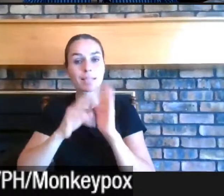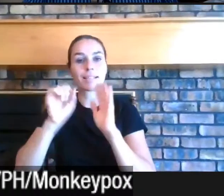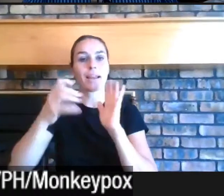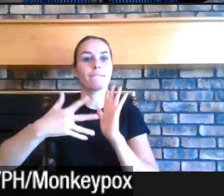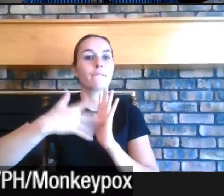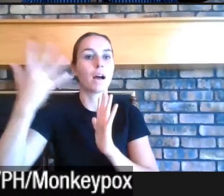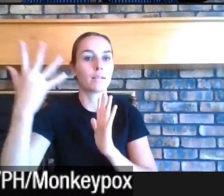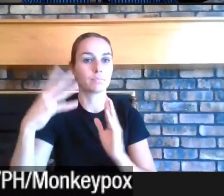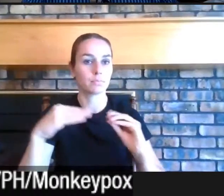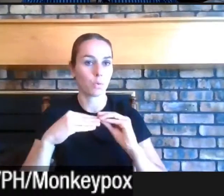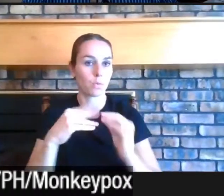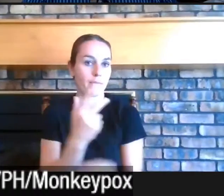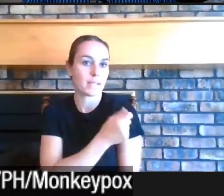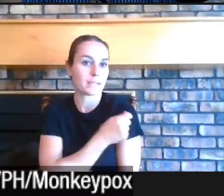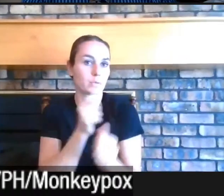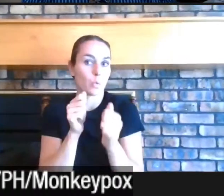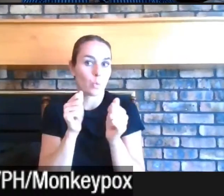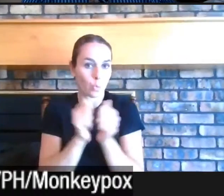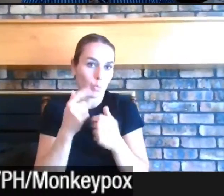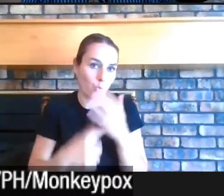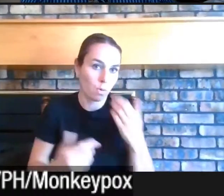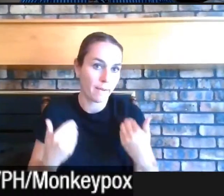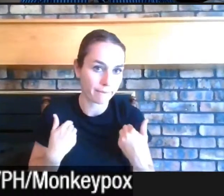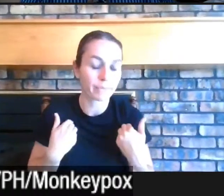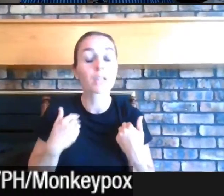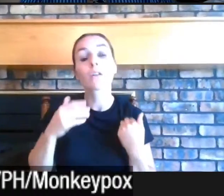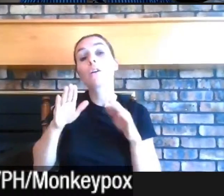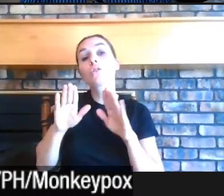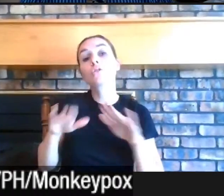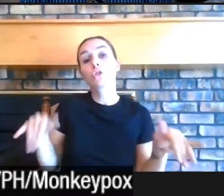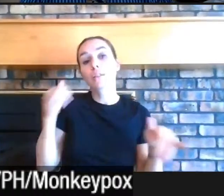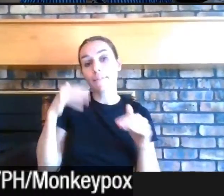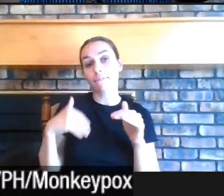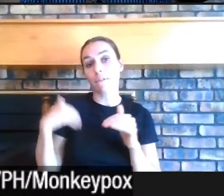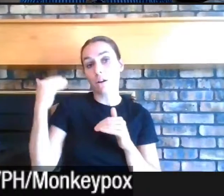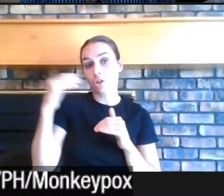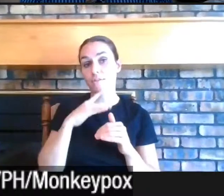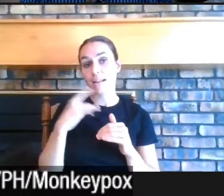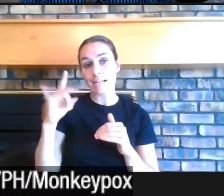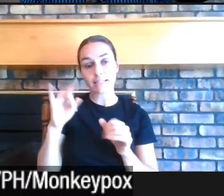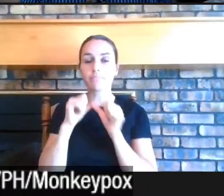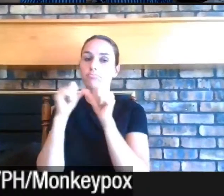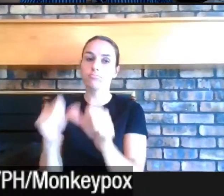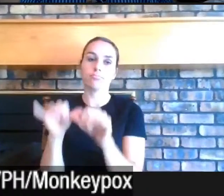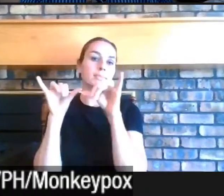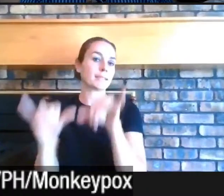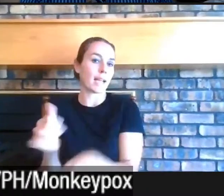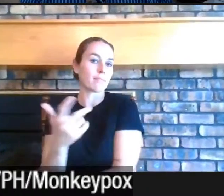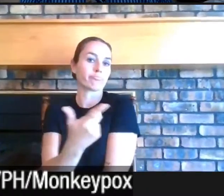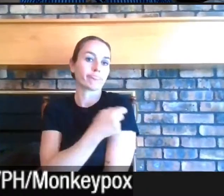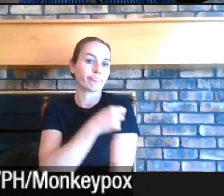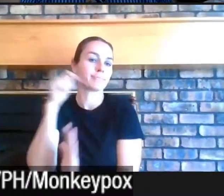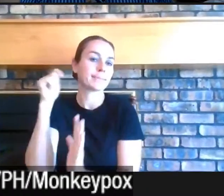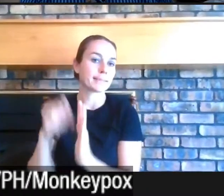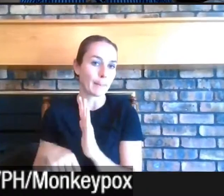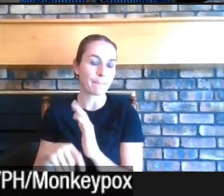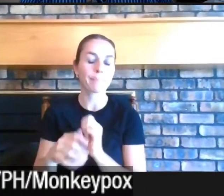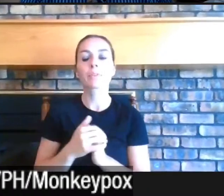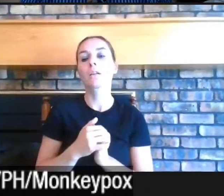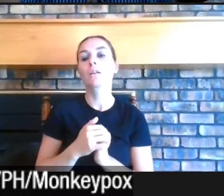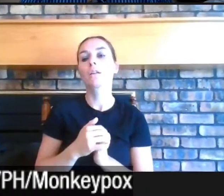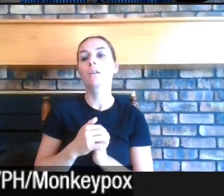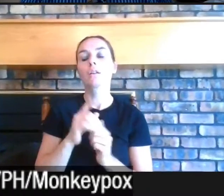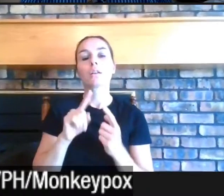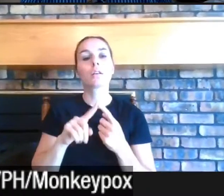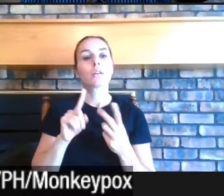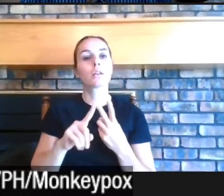the supply we have. Children under 18 who get vaccinated will still get a subcutaneous vaccine. Individuals who have issues